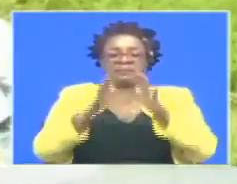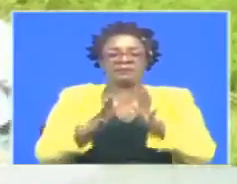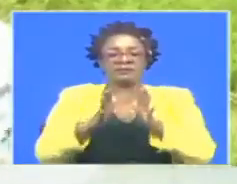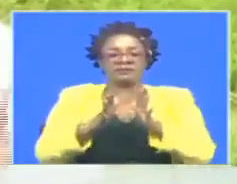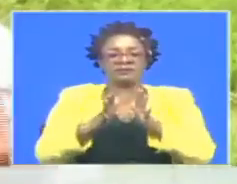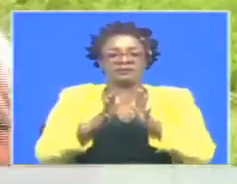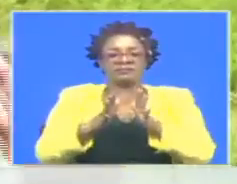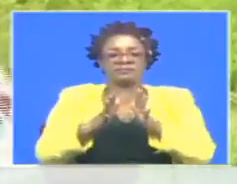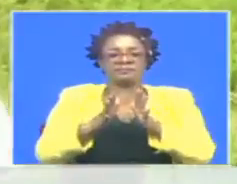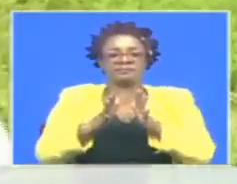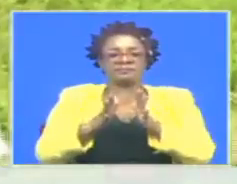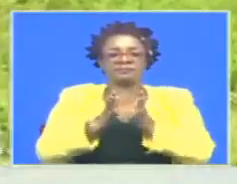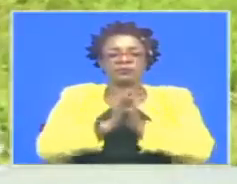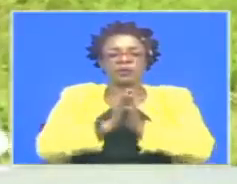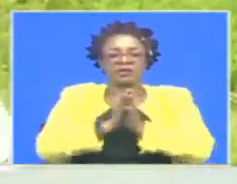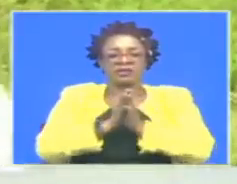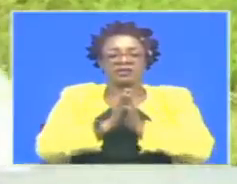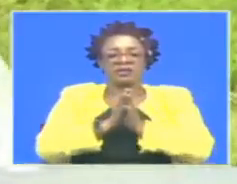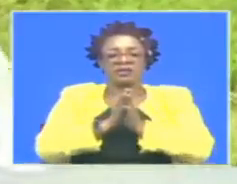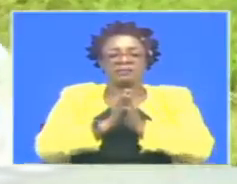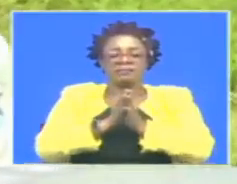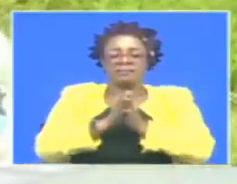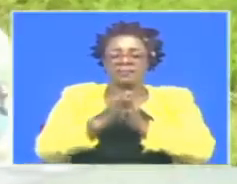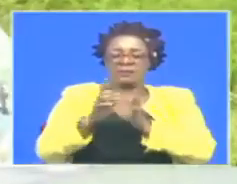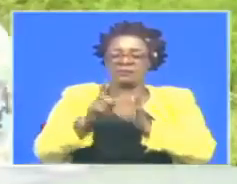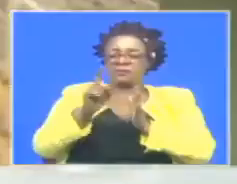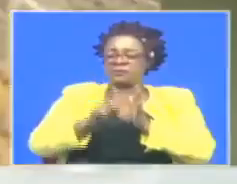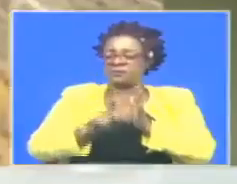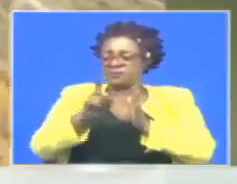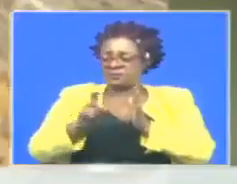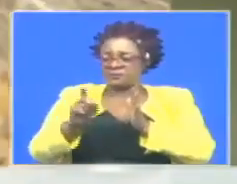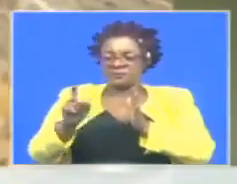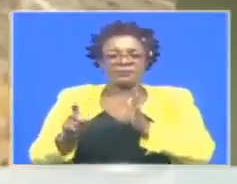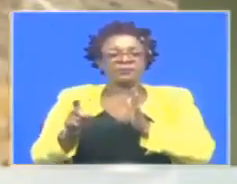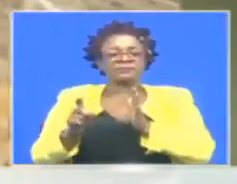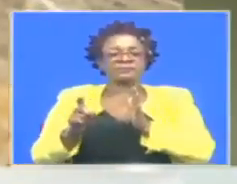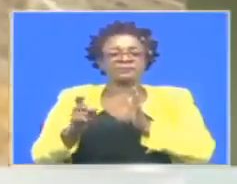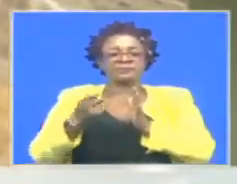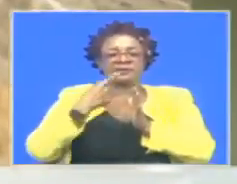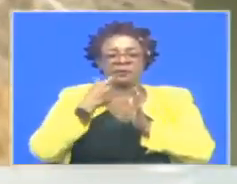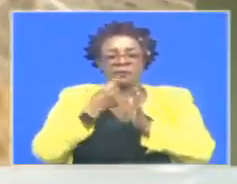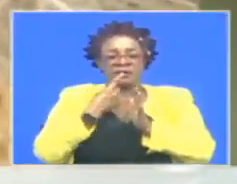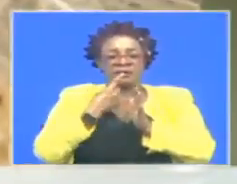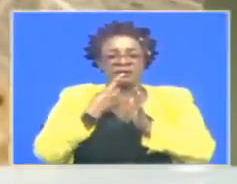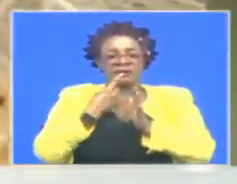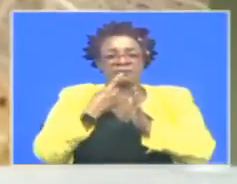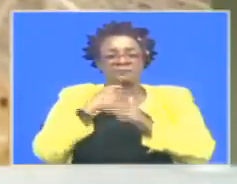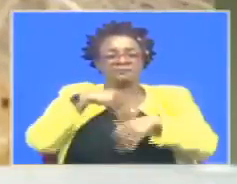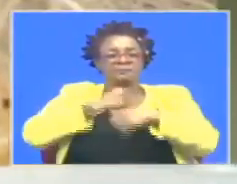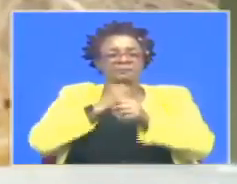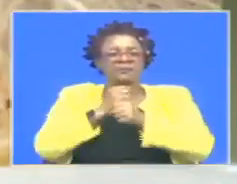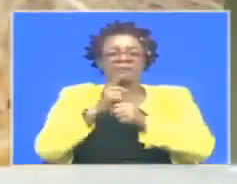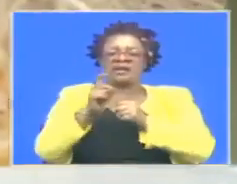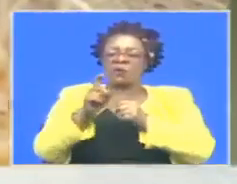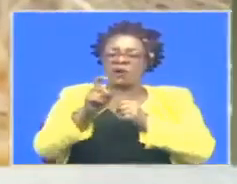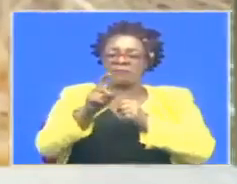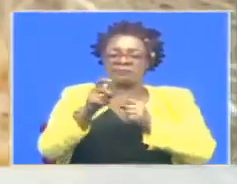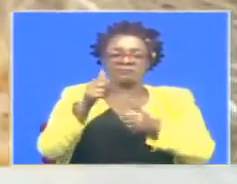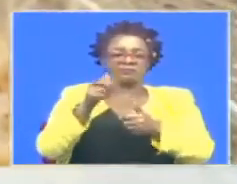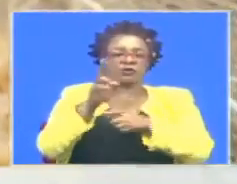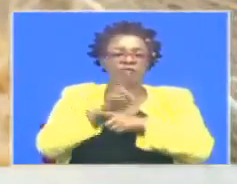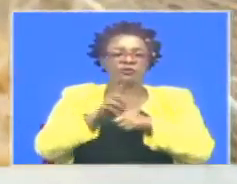with either pesticides, those kind of things. The production of silk, which is widely used in the textile